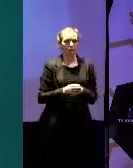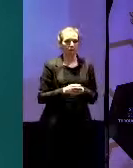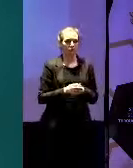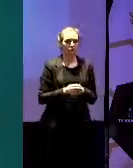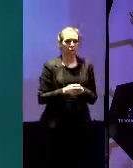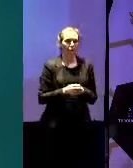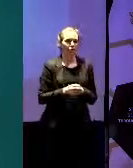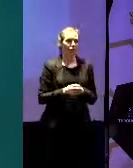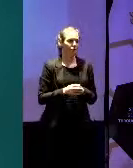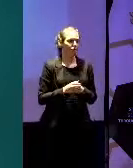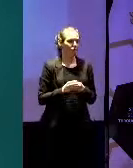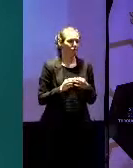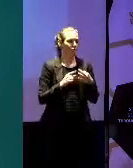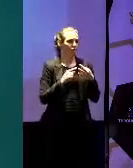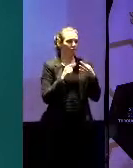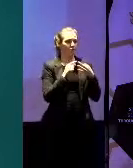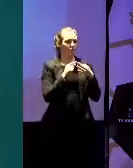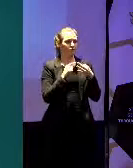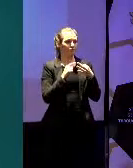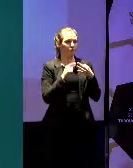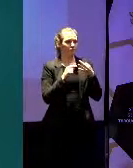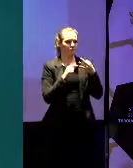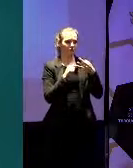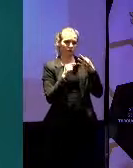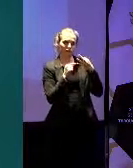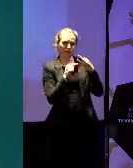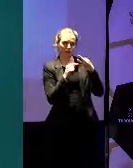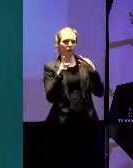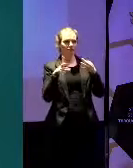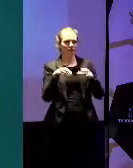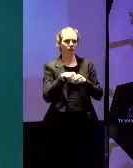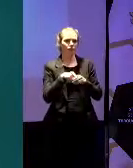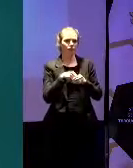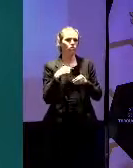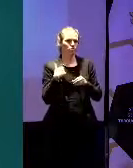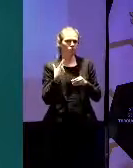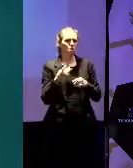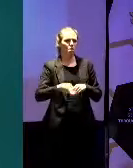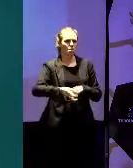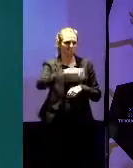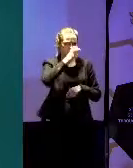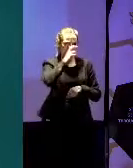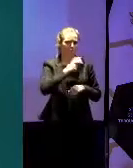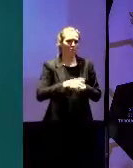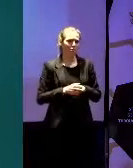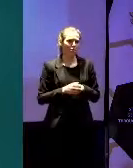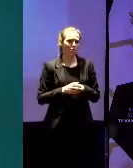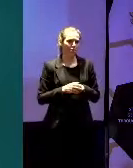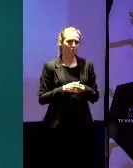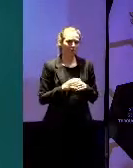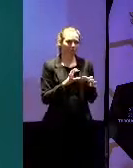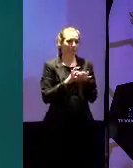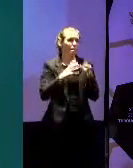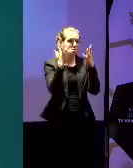guys. Yeah, without her, really, we won't do much. She's very strict, especially with the budget.